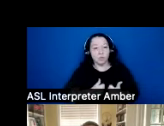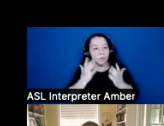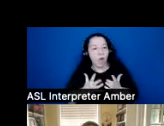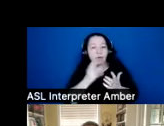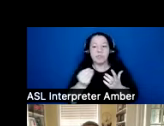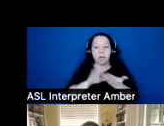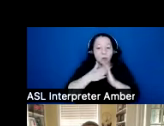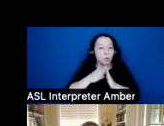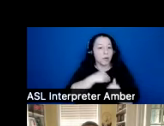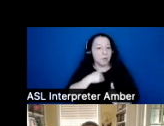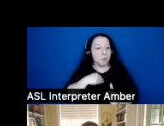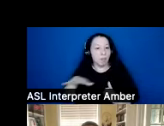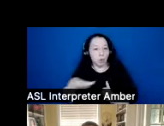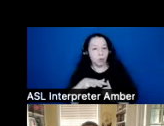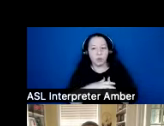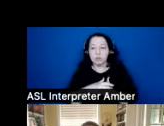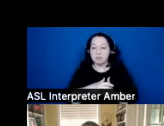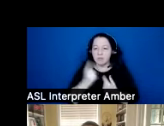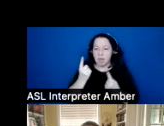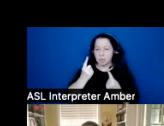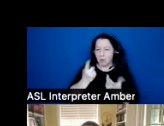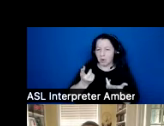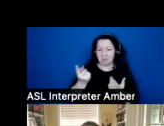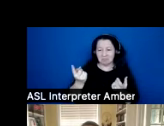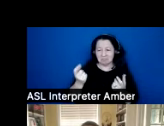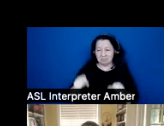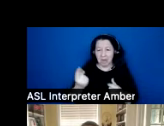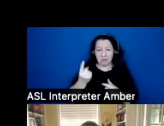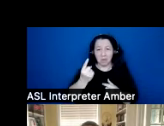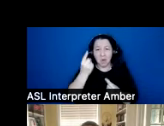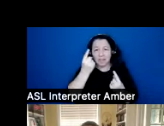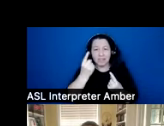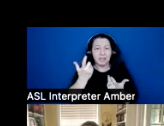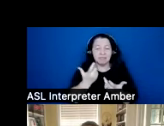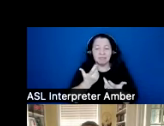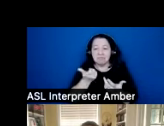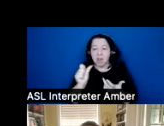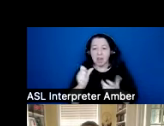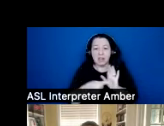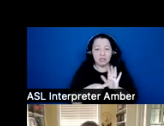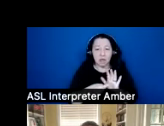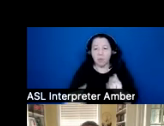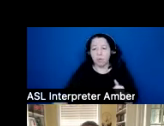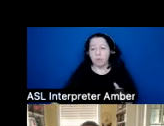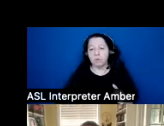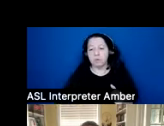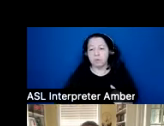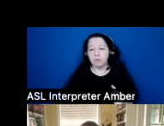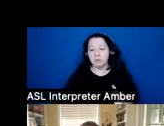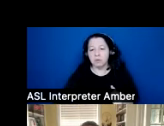members. I'm wondering if anyone can think of some examples of what they might see